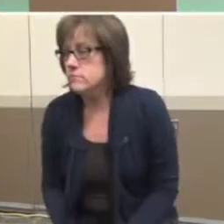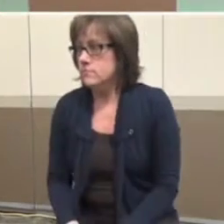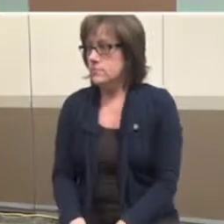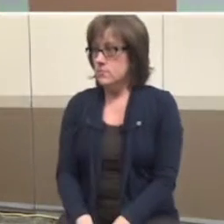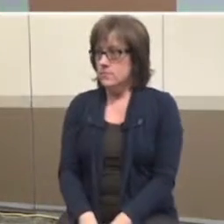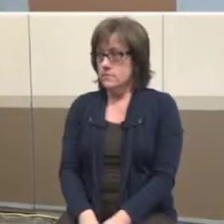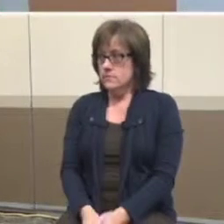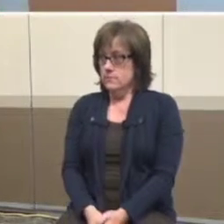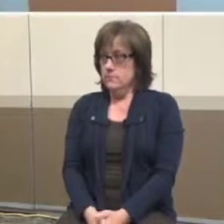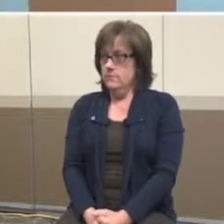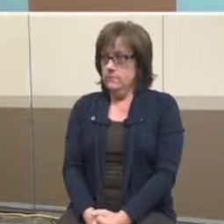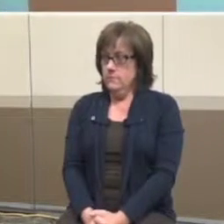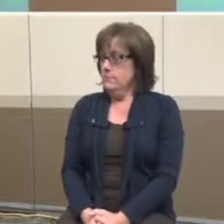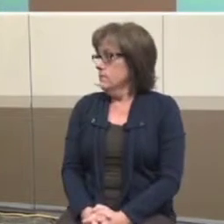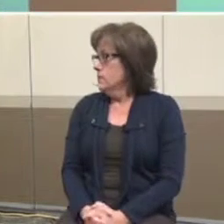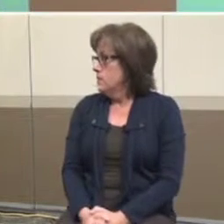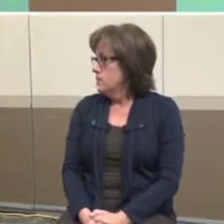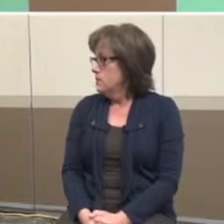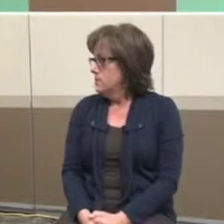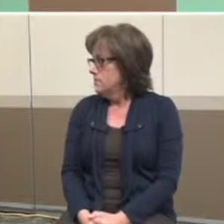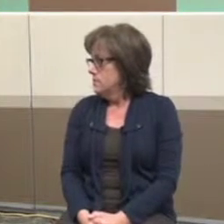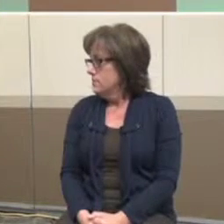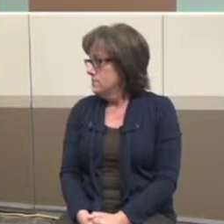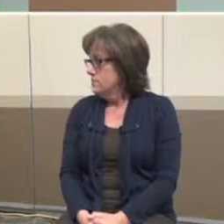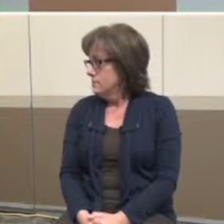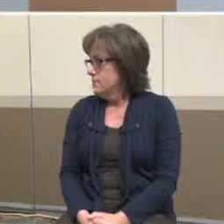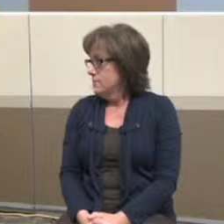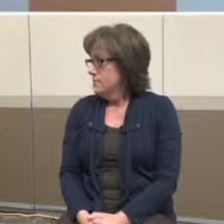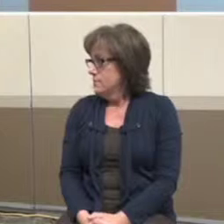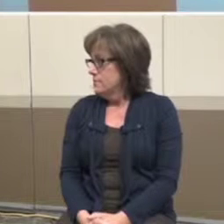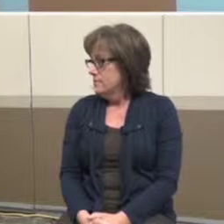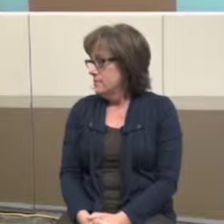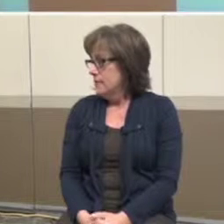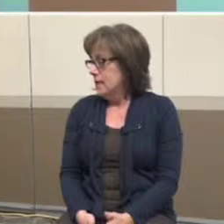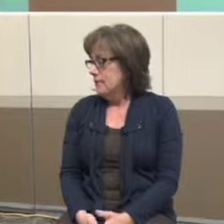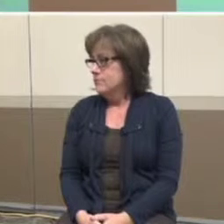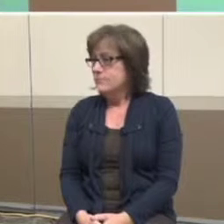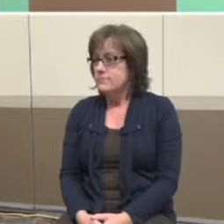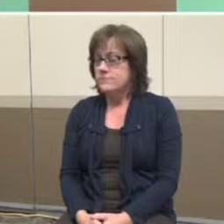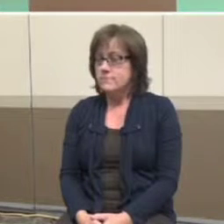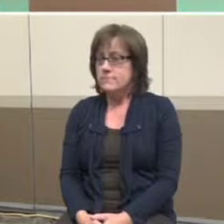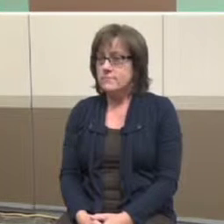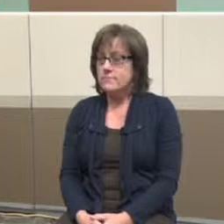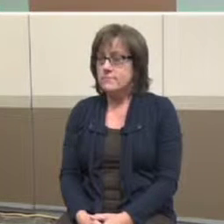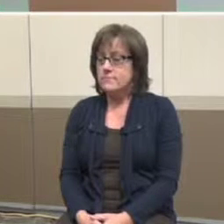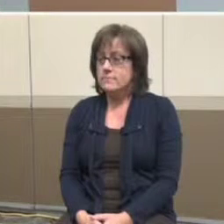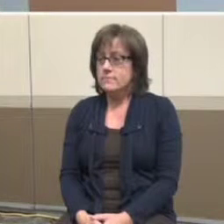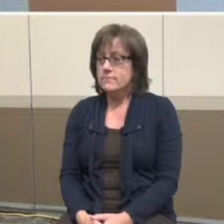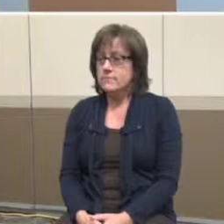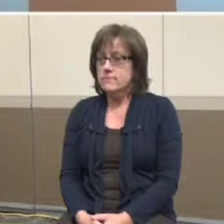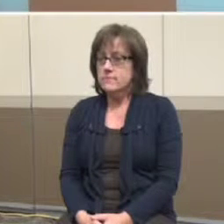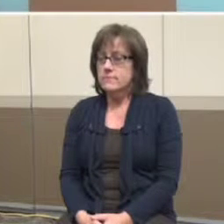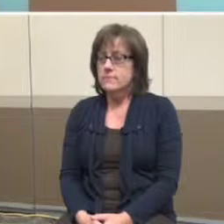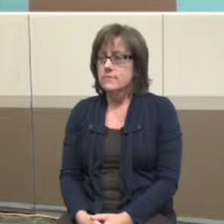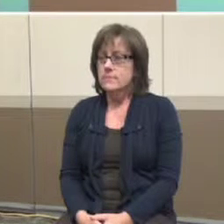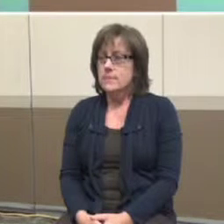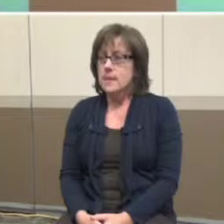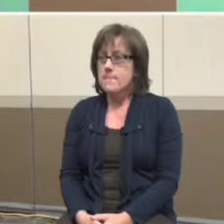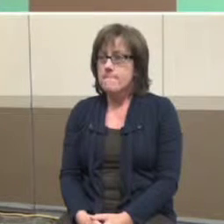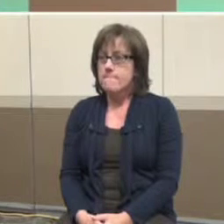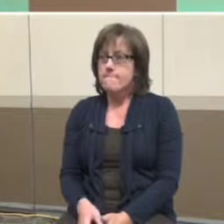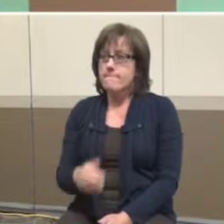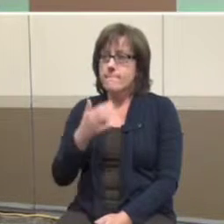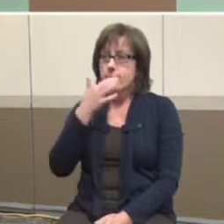Number 8, red, blue, black, purple, brown,